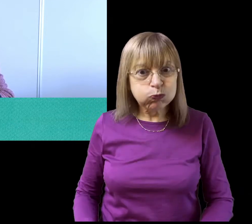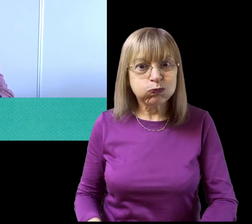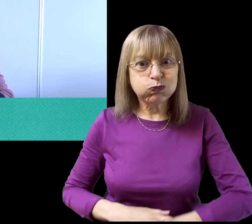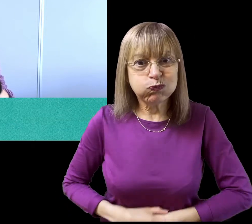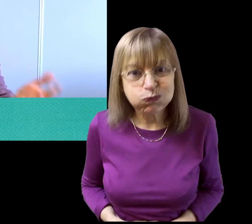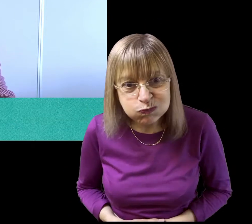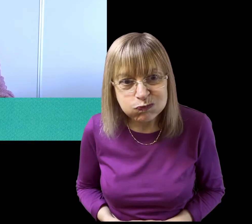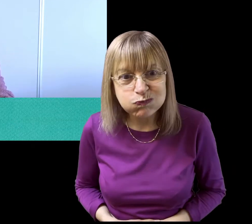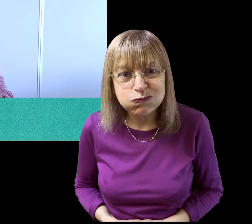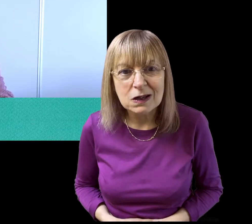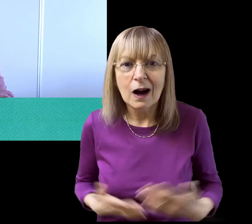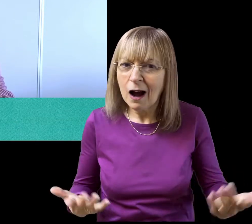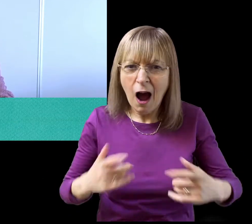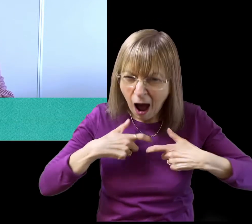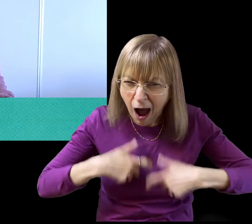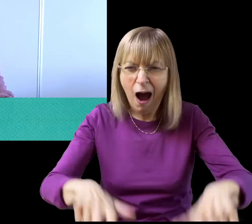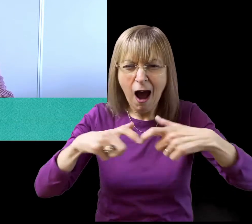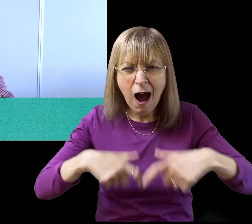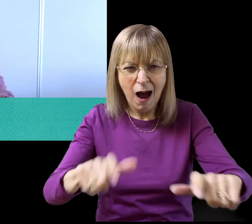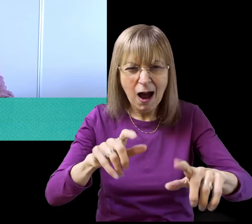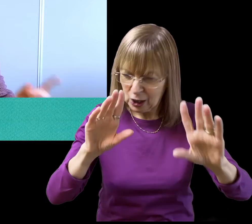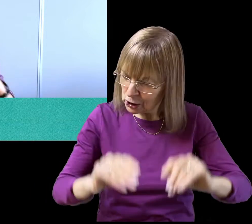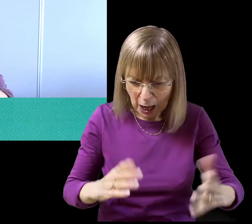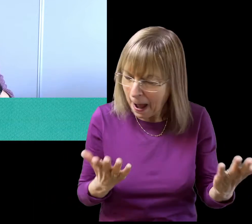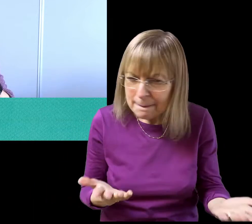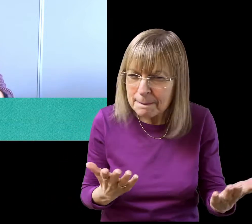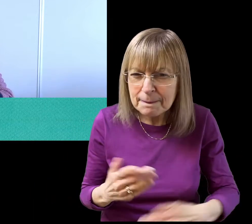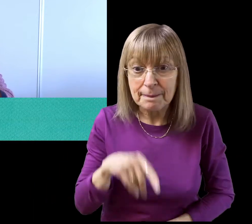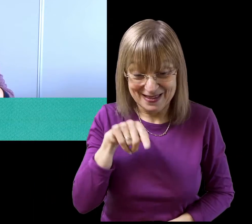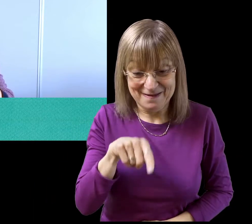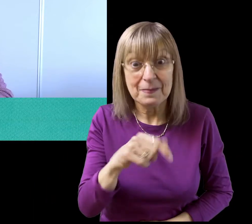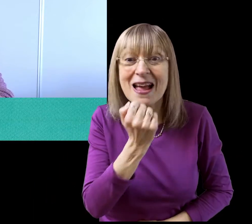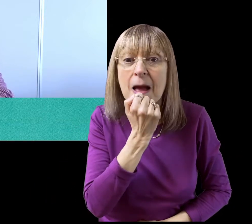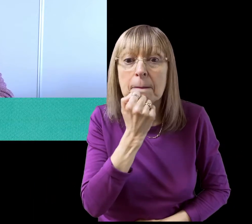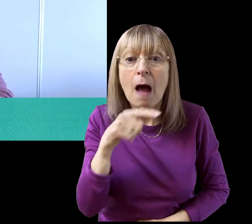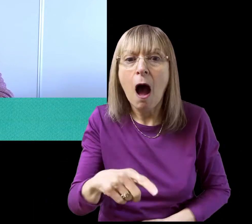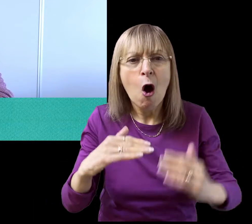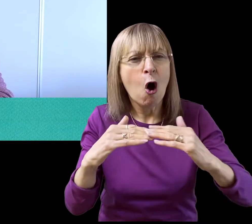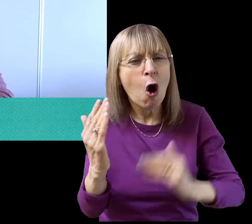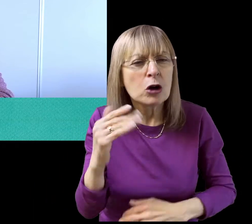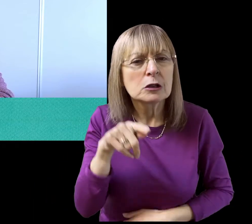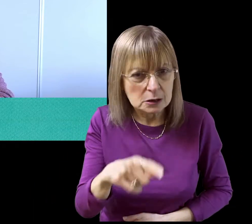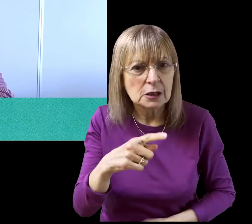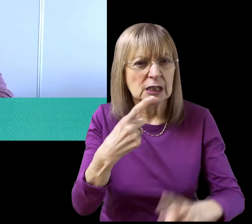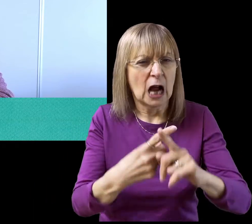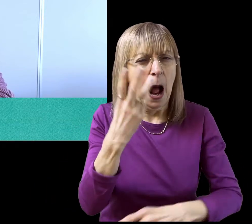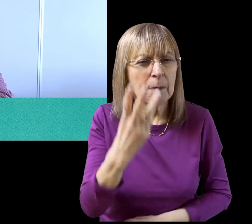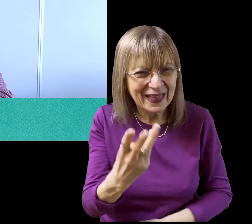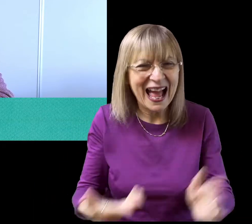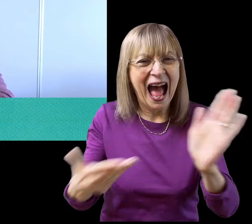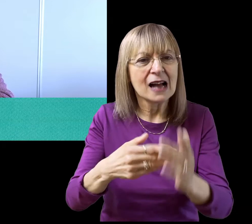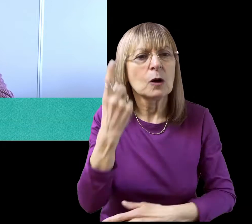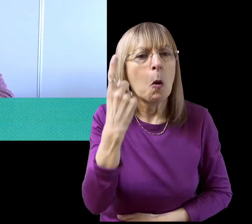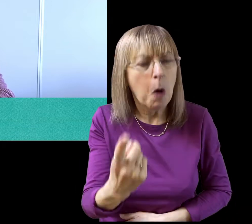1. Phew! But do we stop there? 1's an odd number. Maybe you didn't stop there. Maybe you